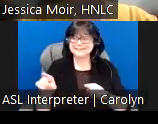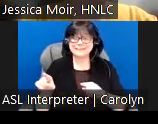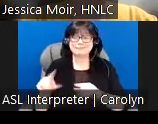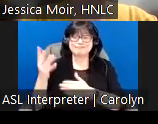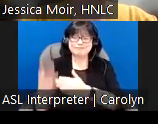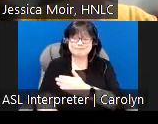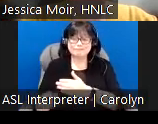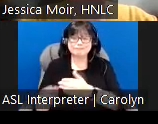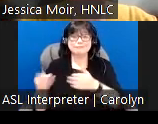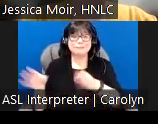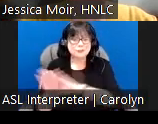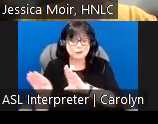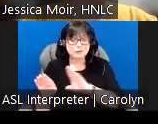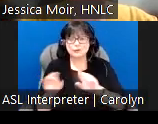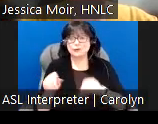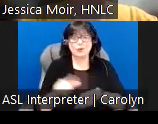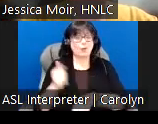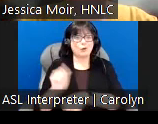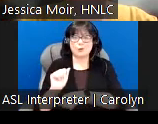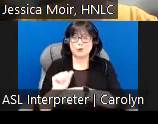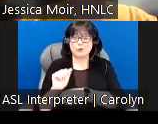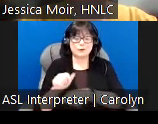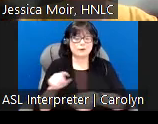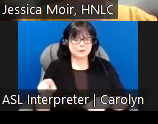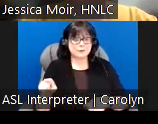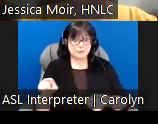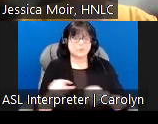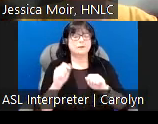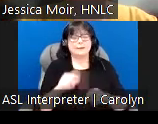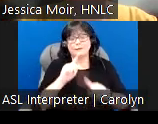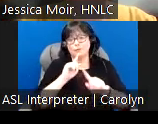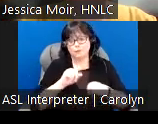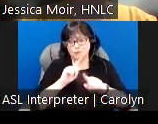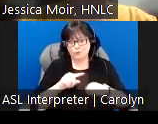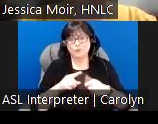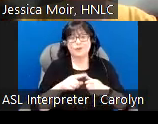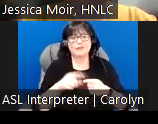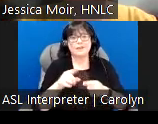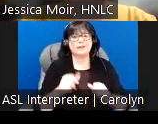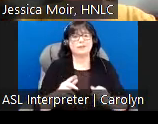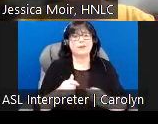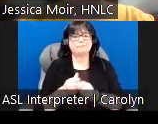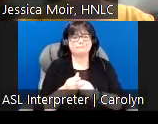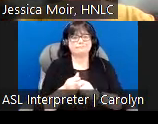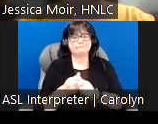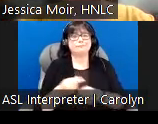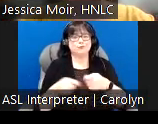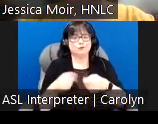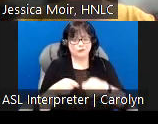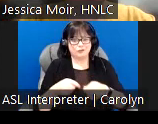They do have a way to report that, and they do try to update that as they